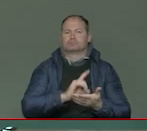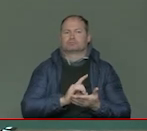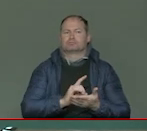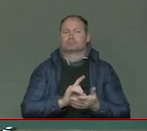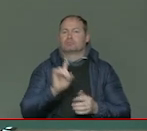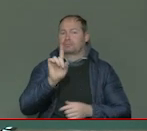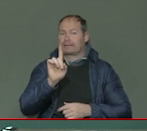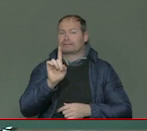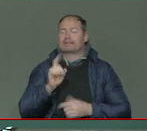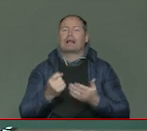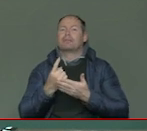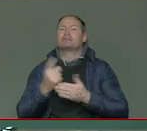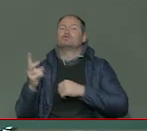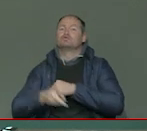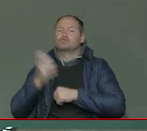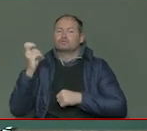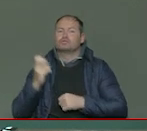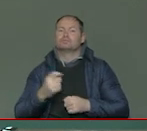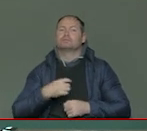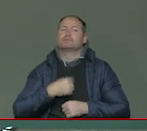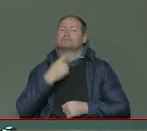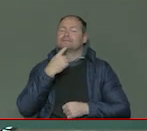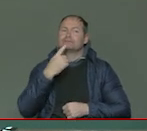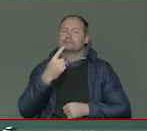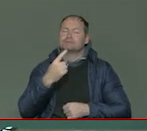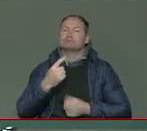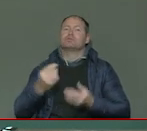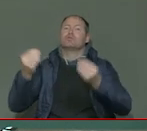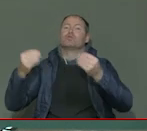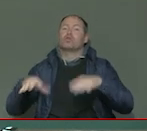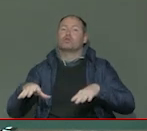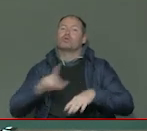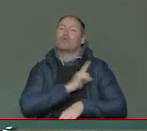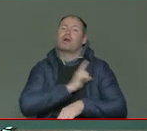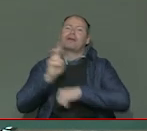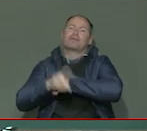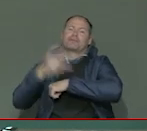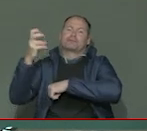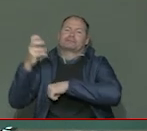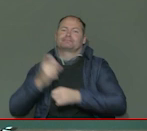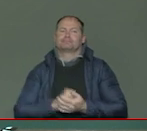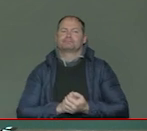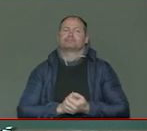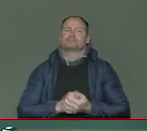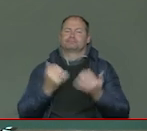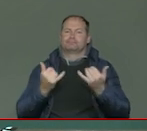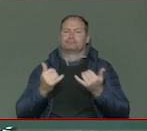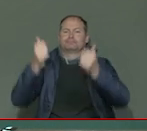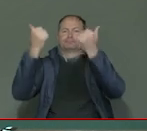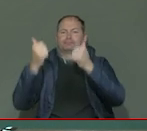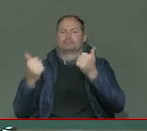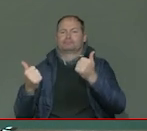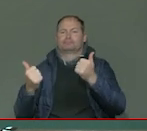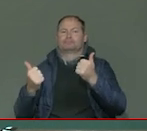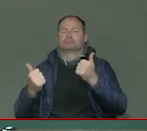was stolen. So I will rather write loss due to theft. Right, I will open an account, loss due to